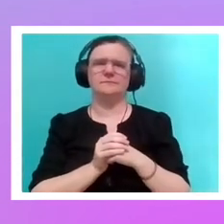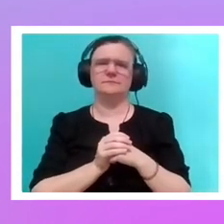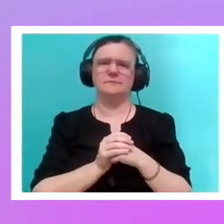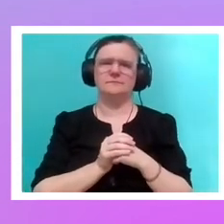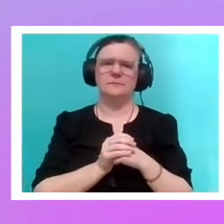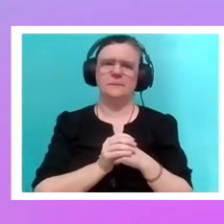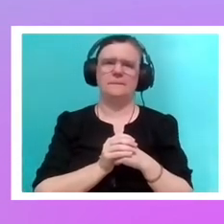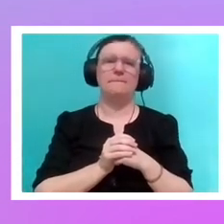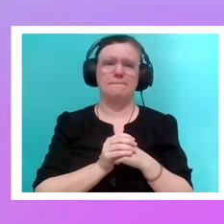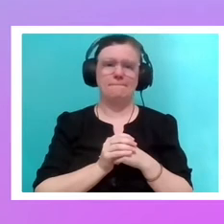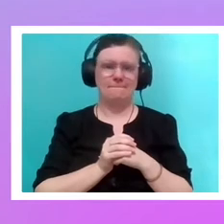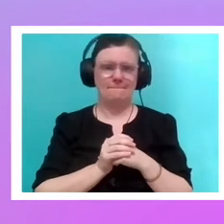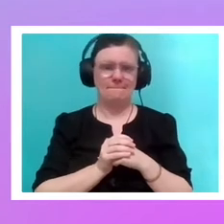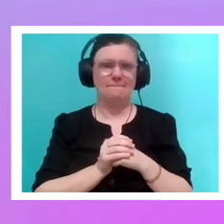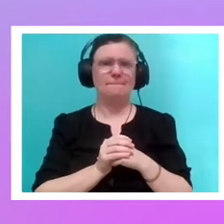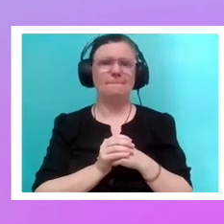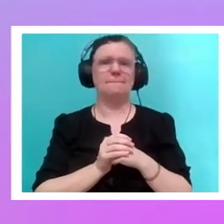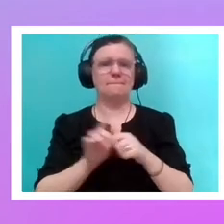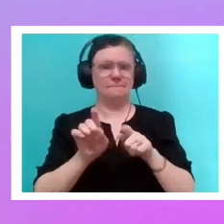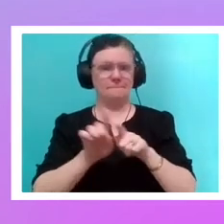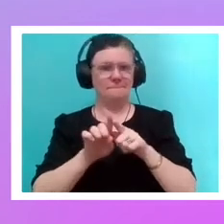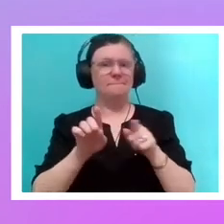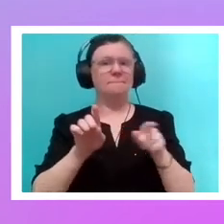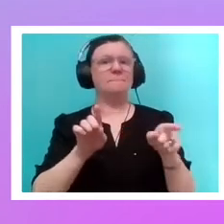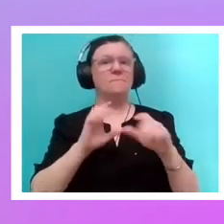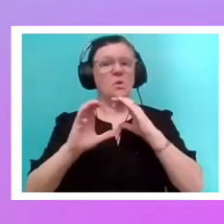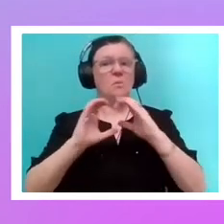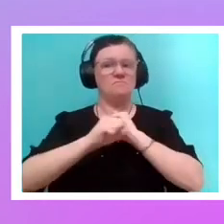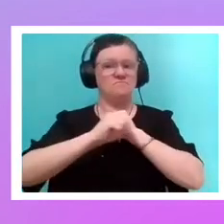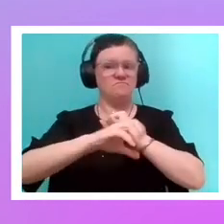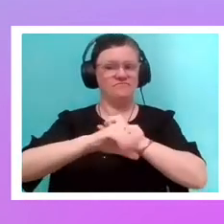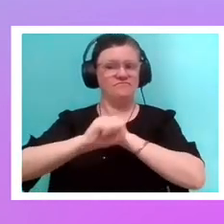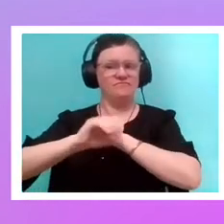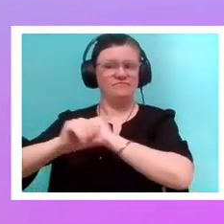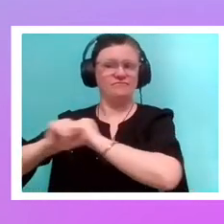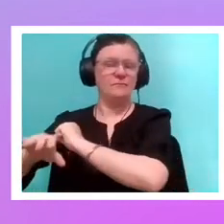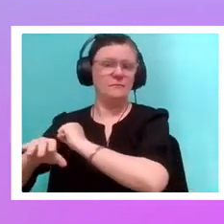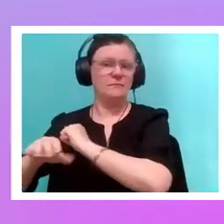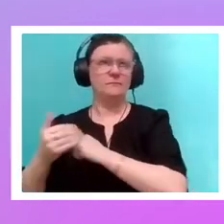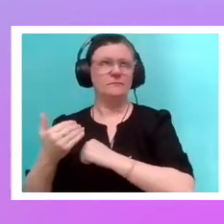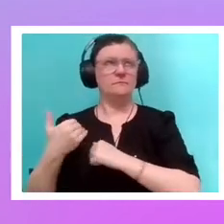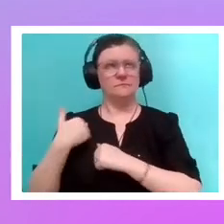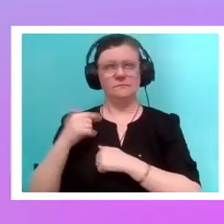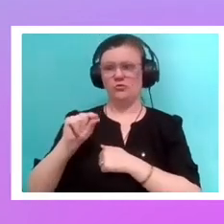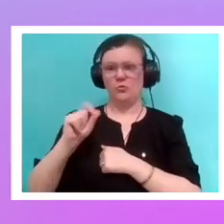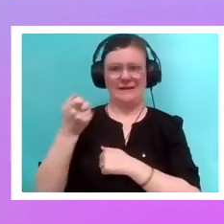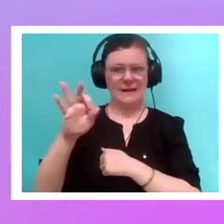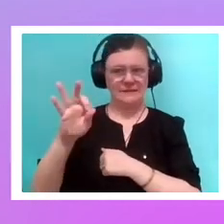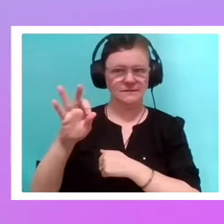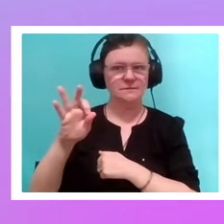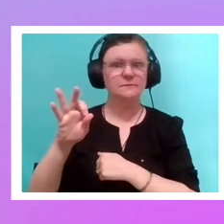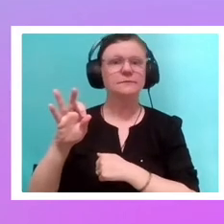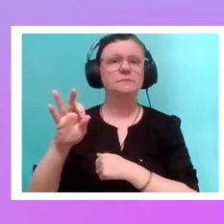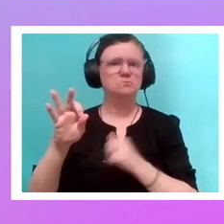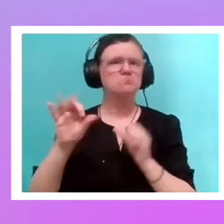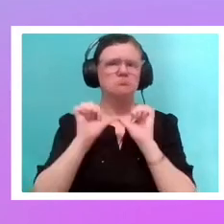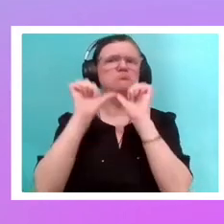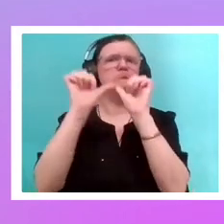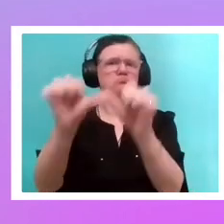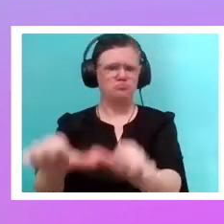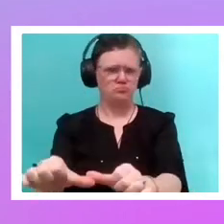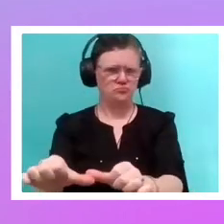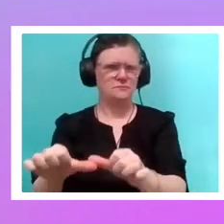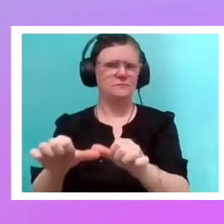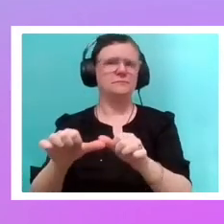We also started a communications campaign back in 2019. And that's ongoing. That's